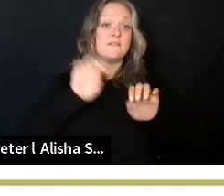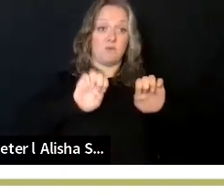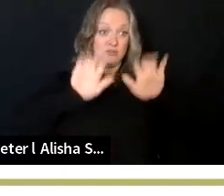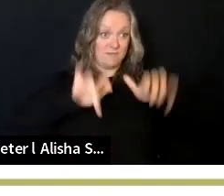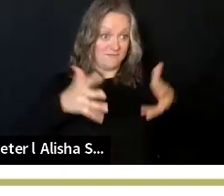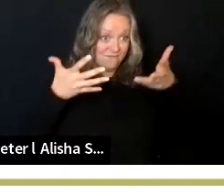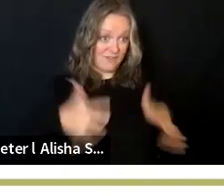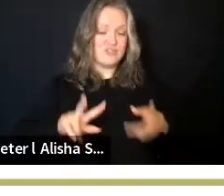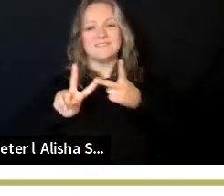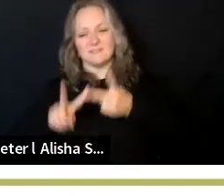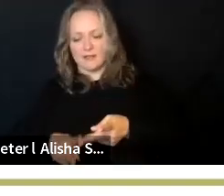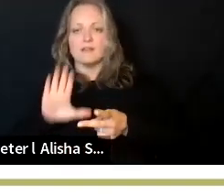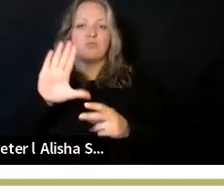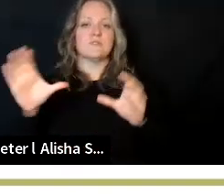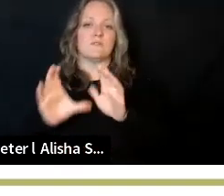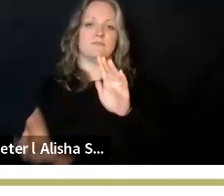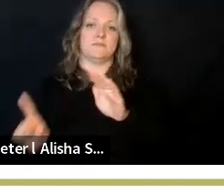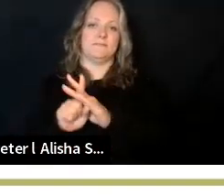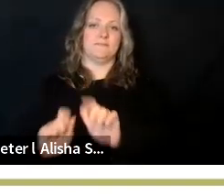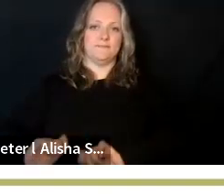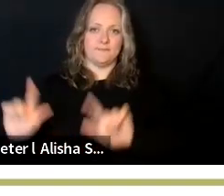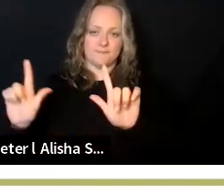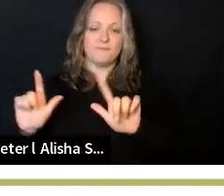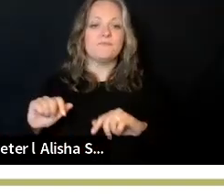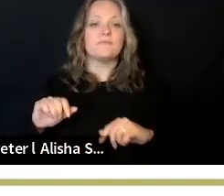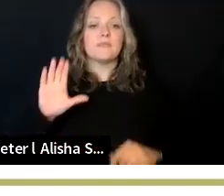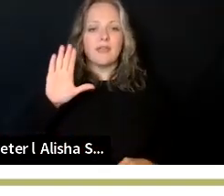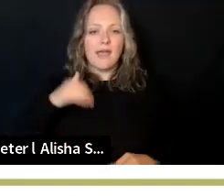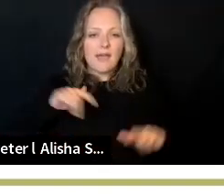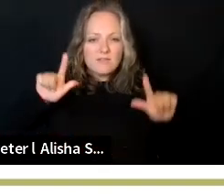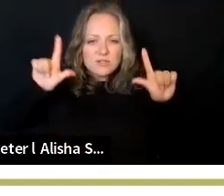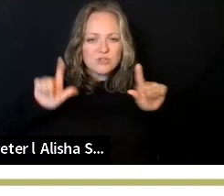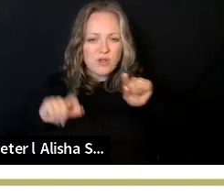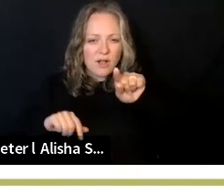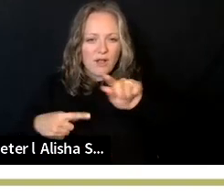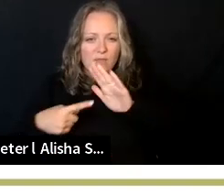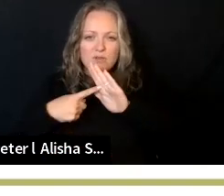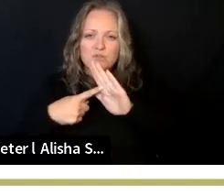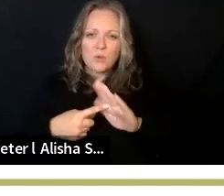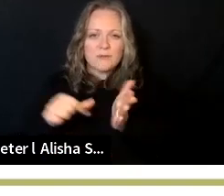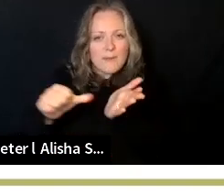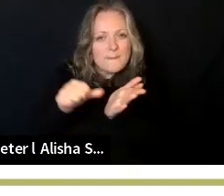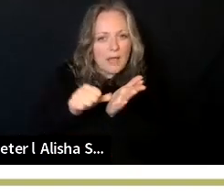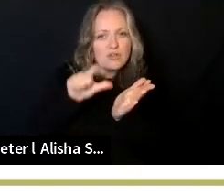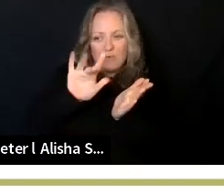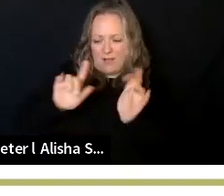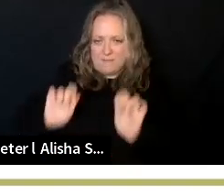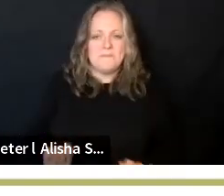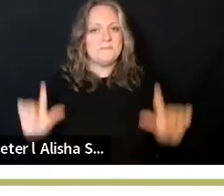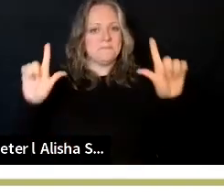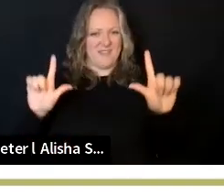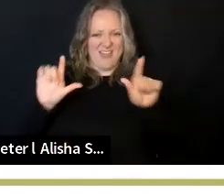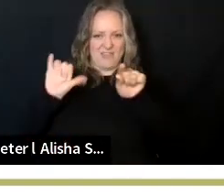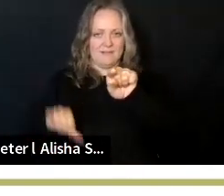certificate. There's a screenshot that shows the landing page, and you'll be able to